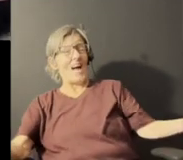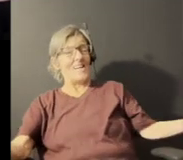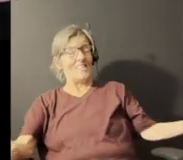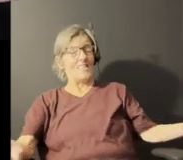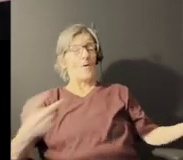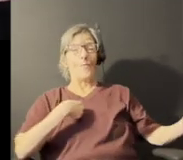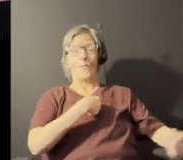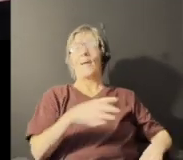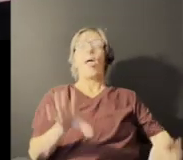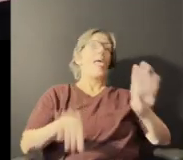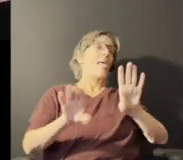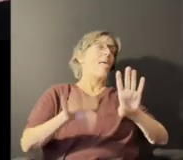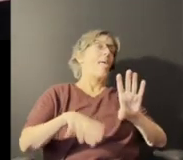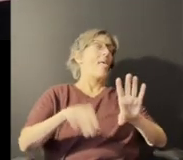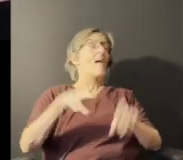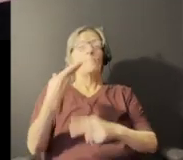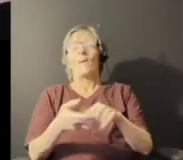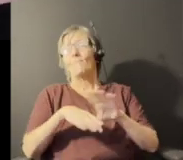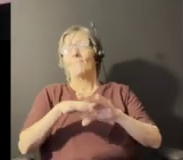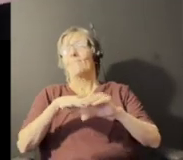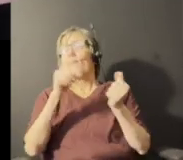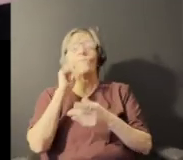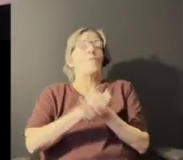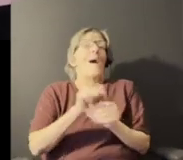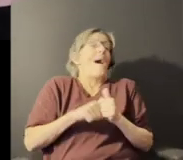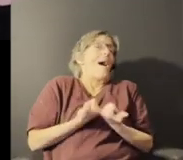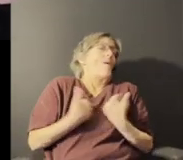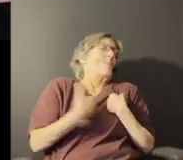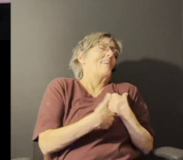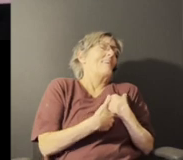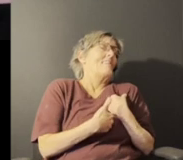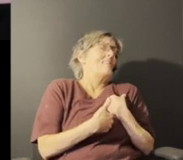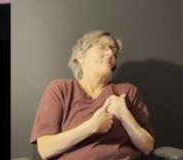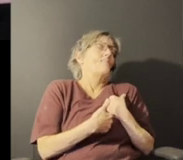it. I mean, we can talk and talk and talk and talk about how